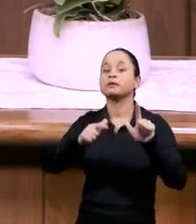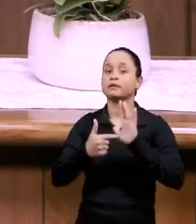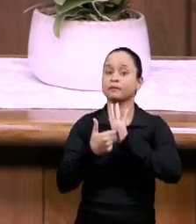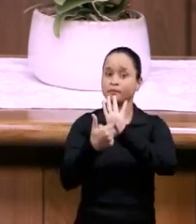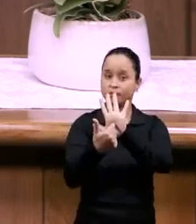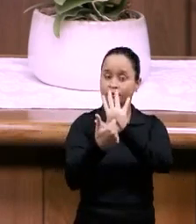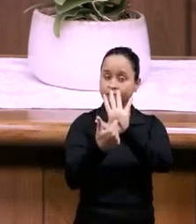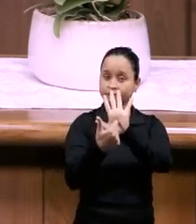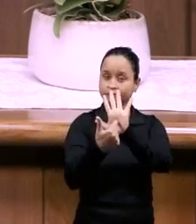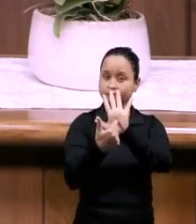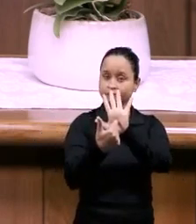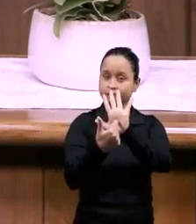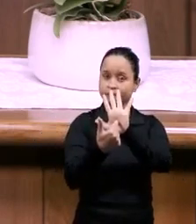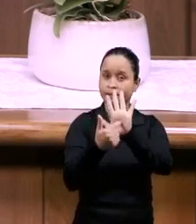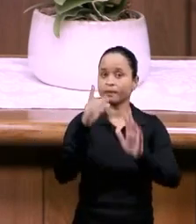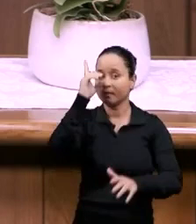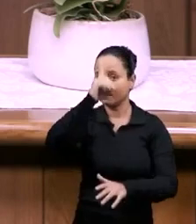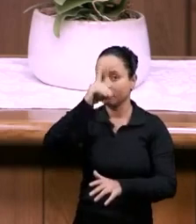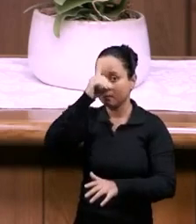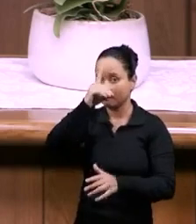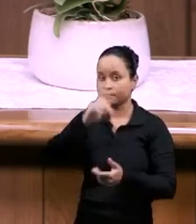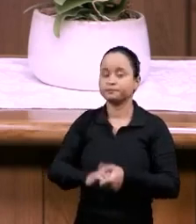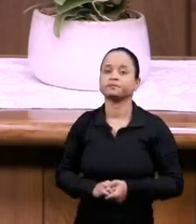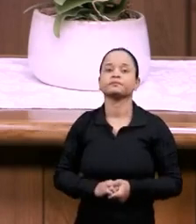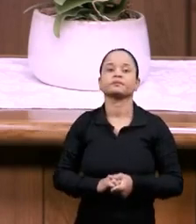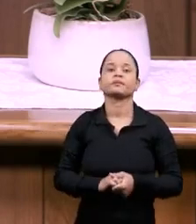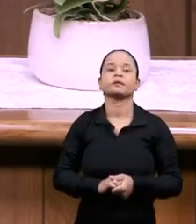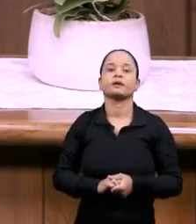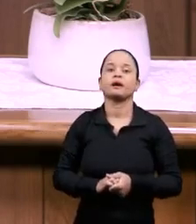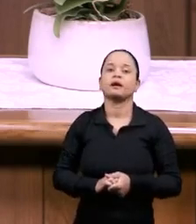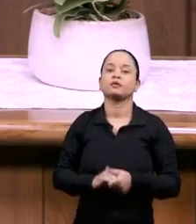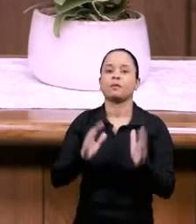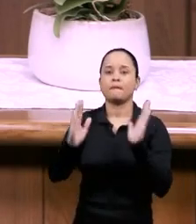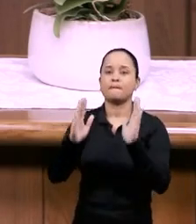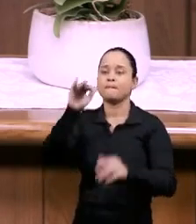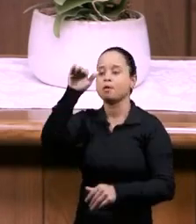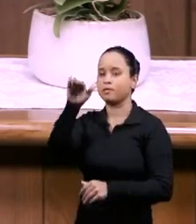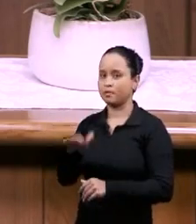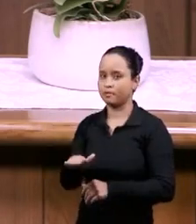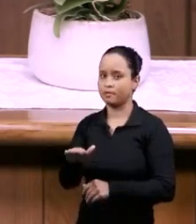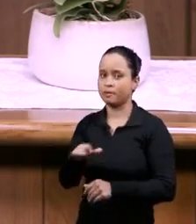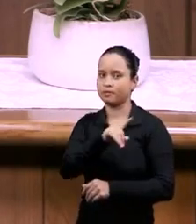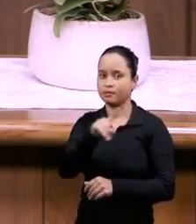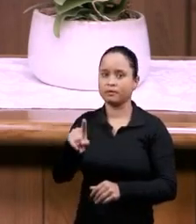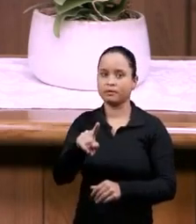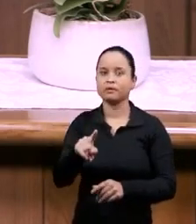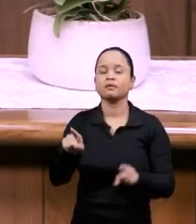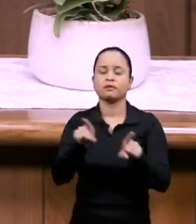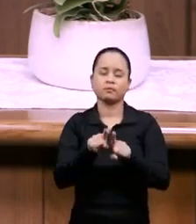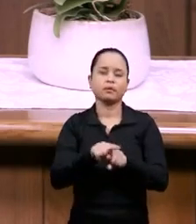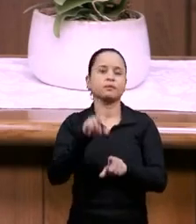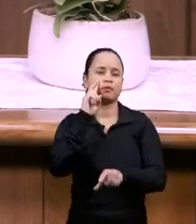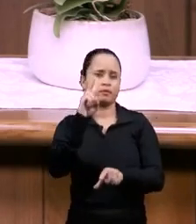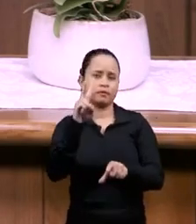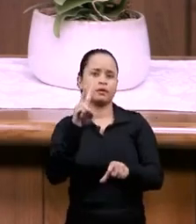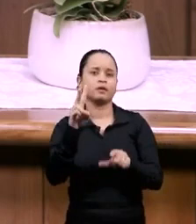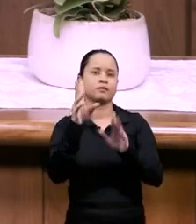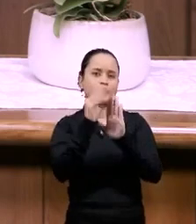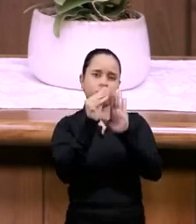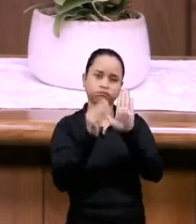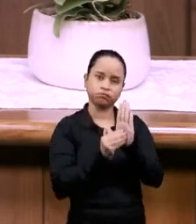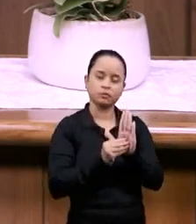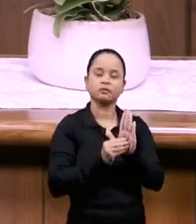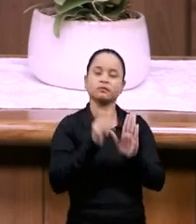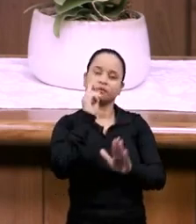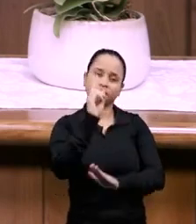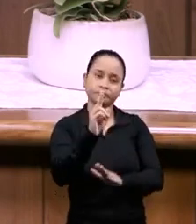channel as well. Transmitted every Sunday through the TV channels in the afternoon, but also available